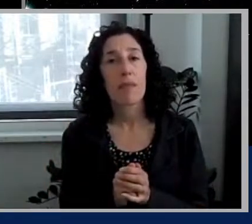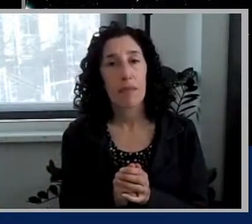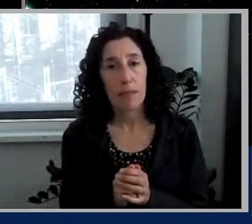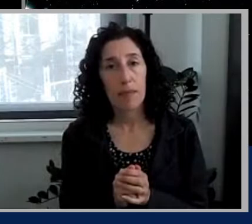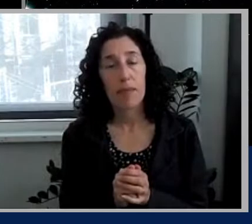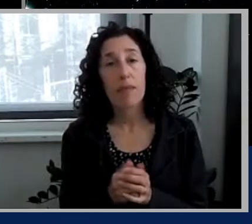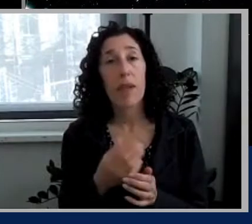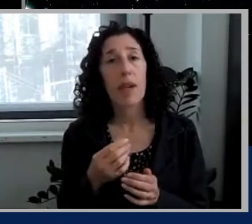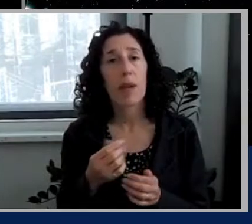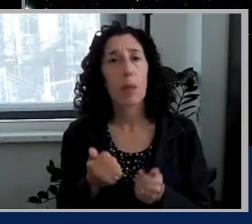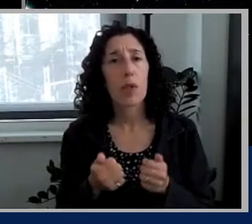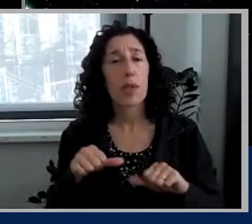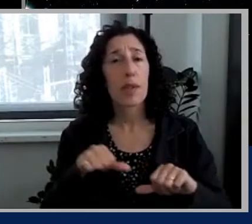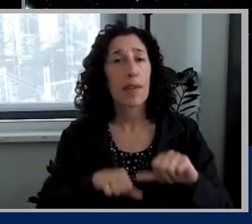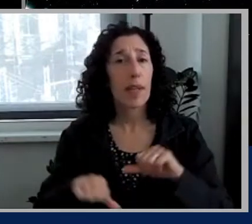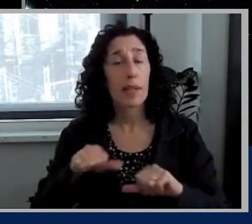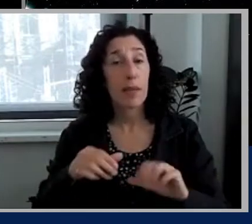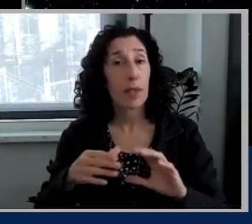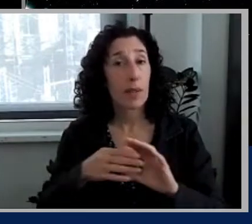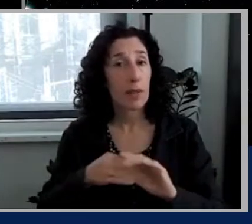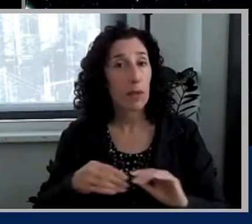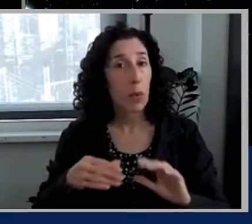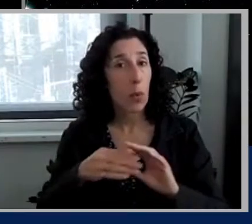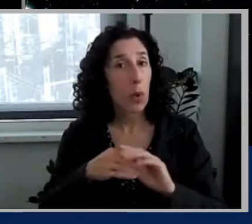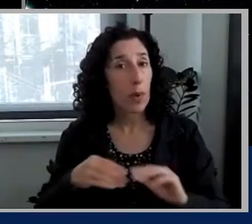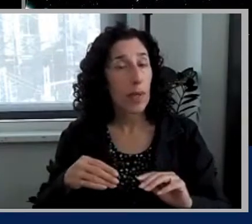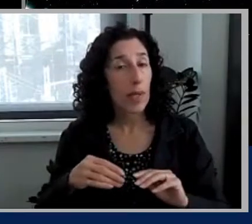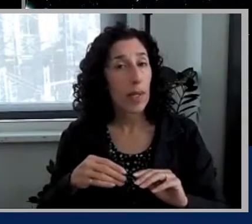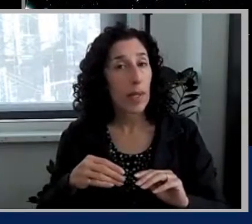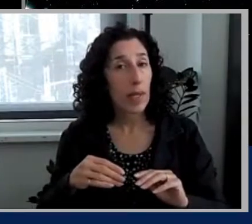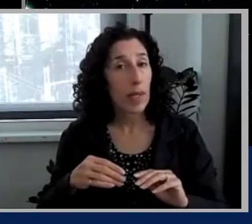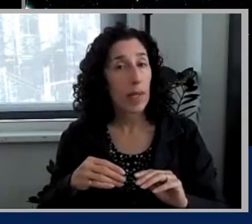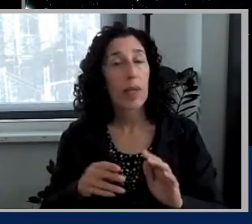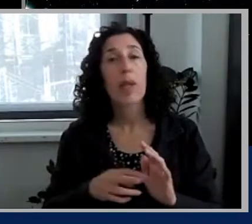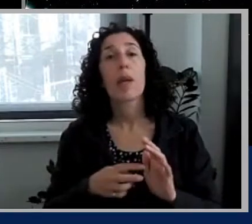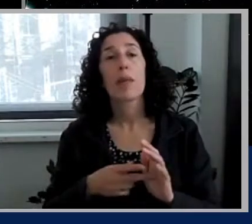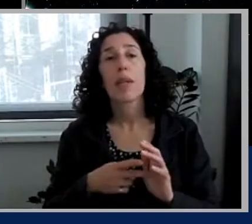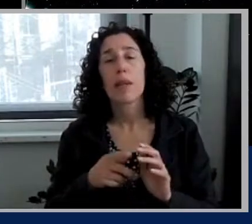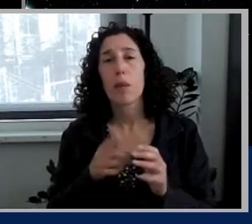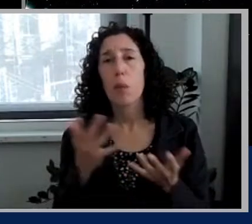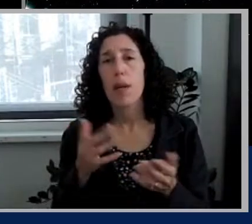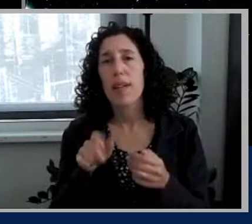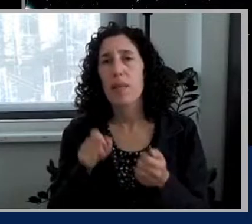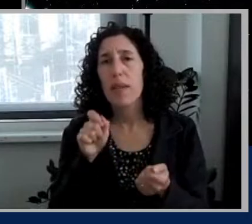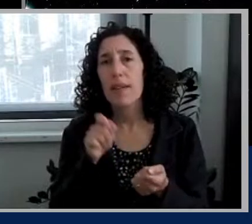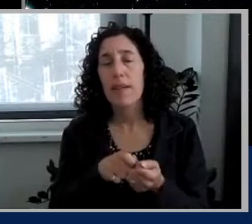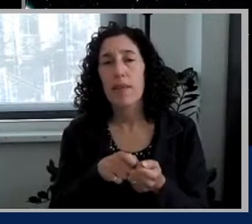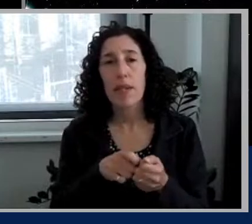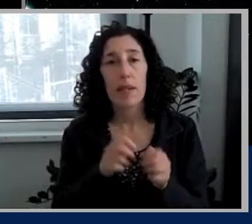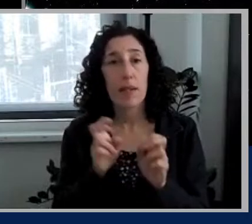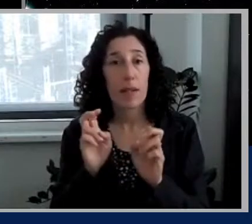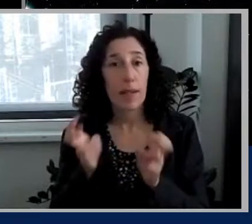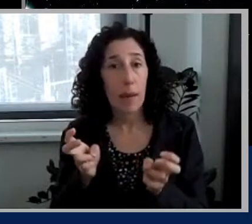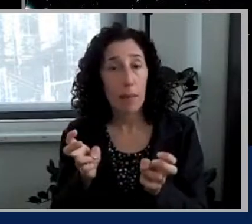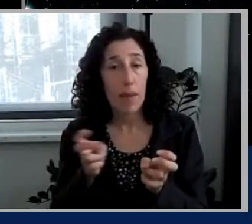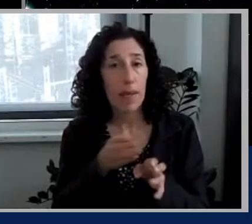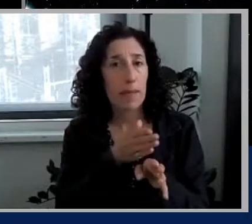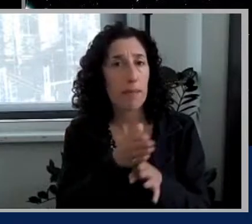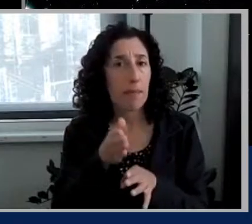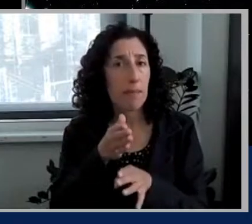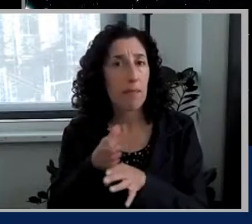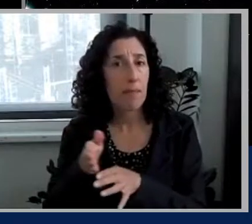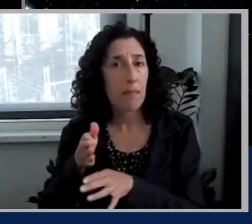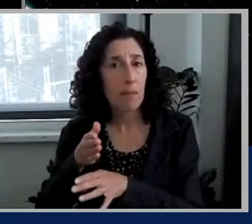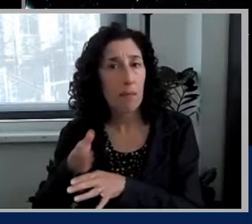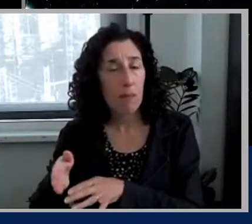that's being told. Of course, realizing that all this data is invisible that we're working with. And the same thing with the sound.